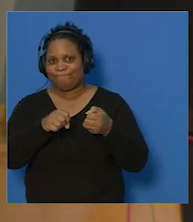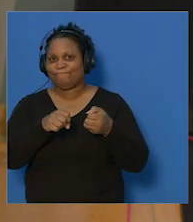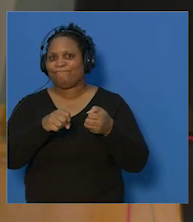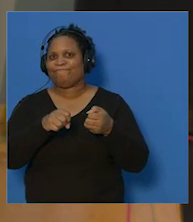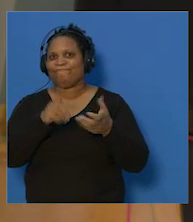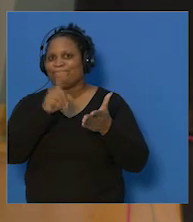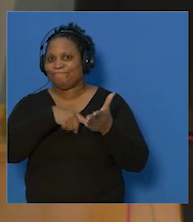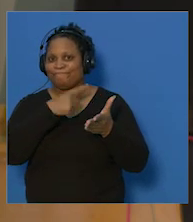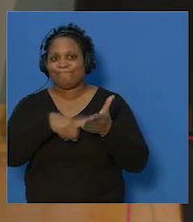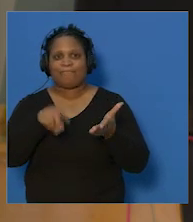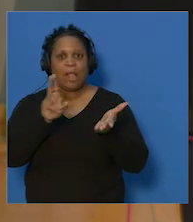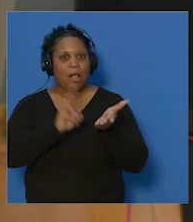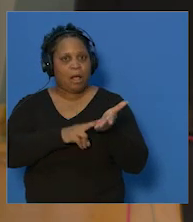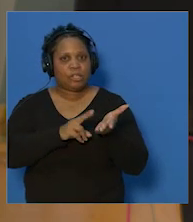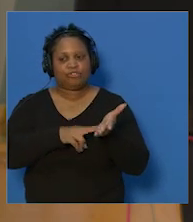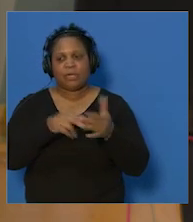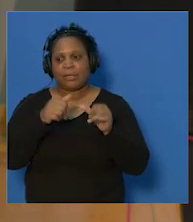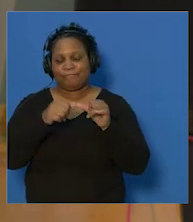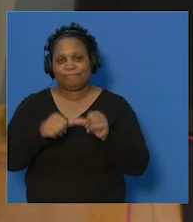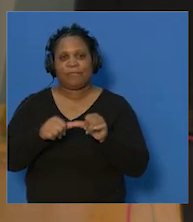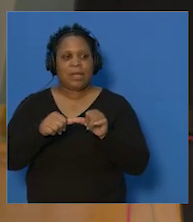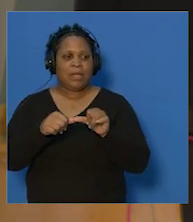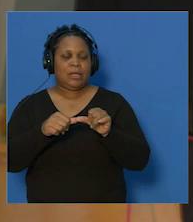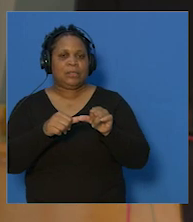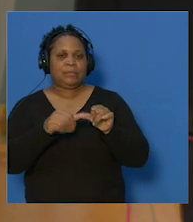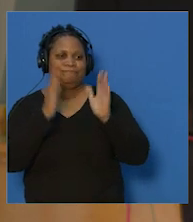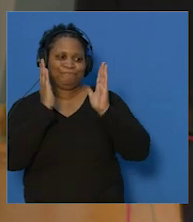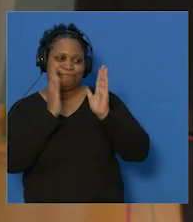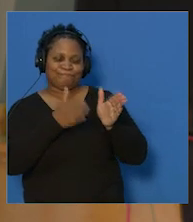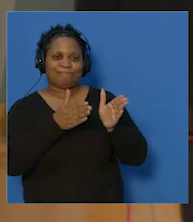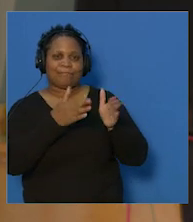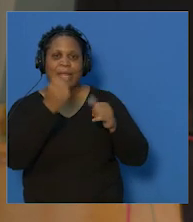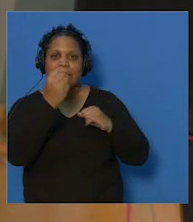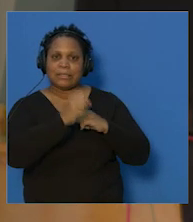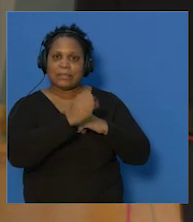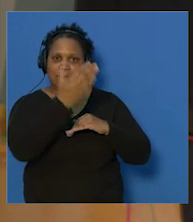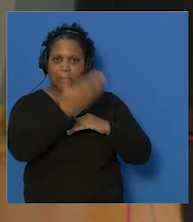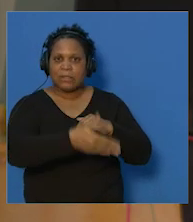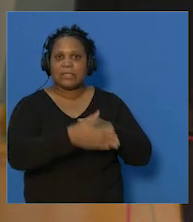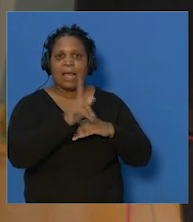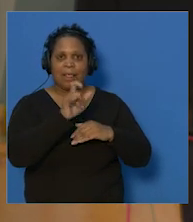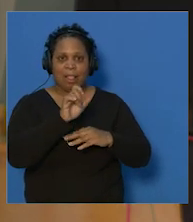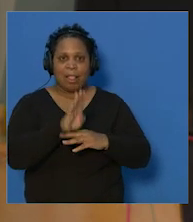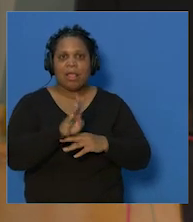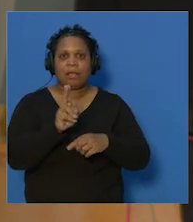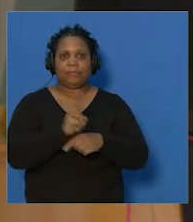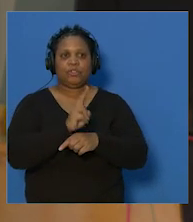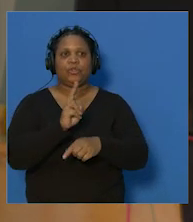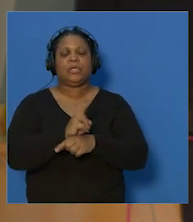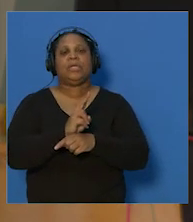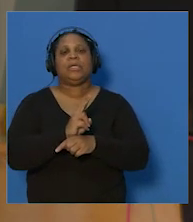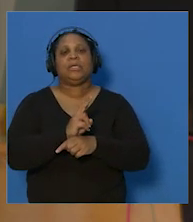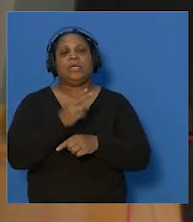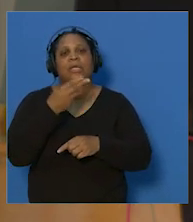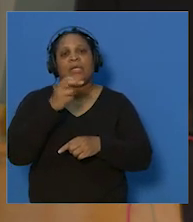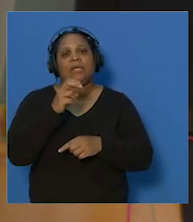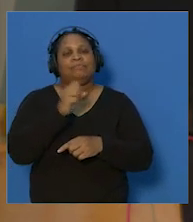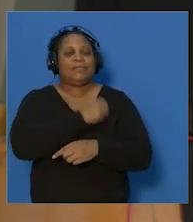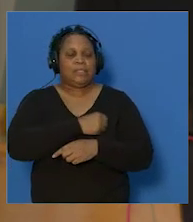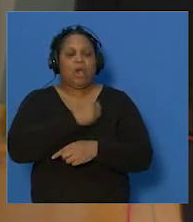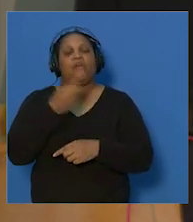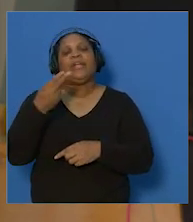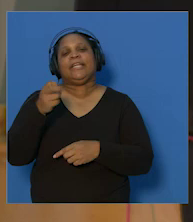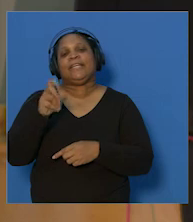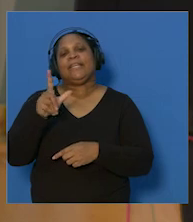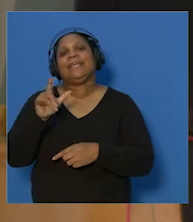with Helix Labs and continue utilizing the Southside lab and utilize Dr. Helix, on